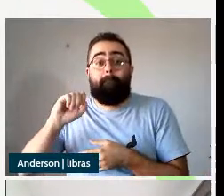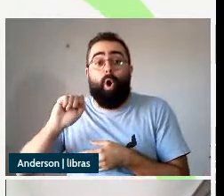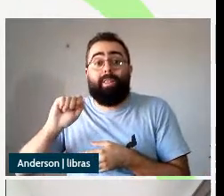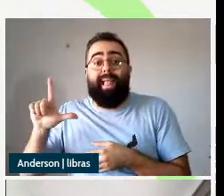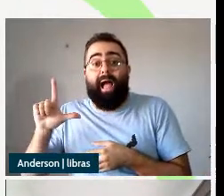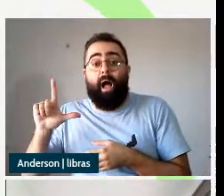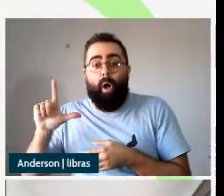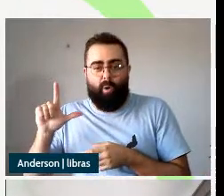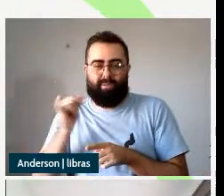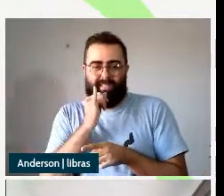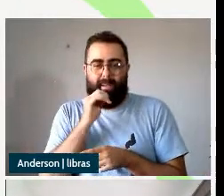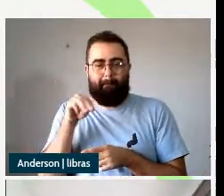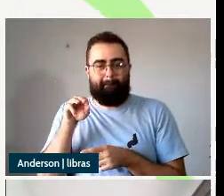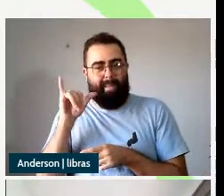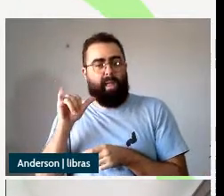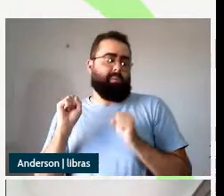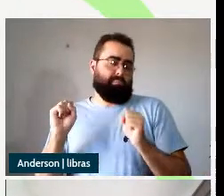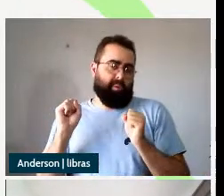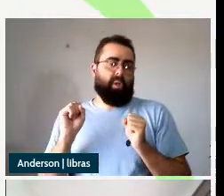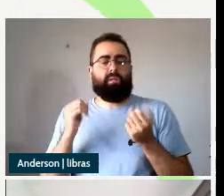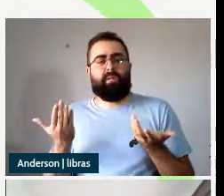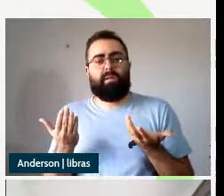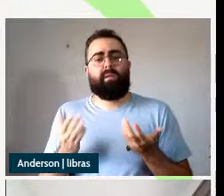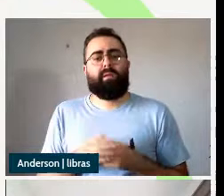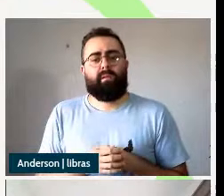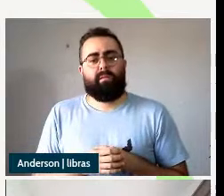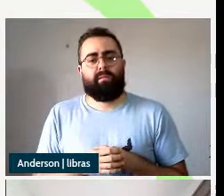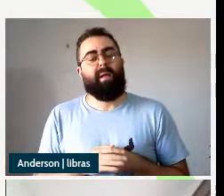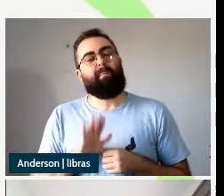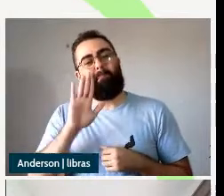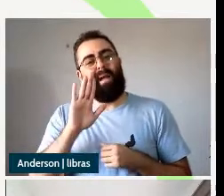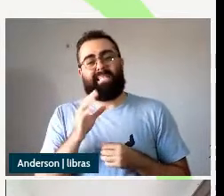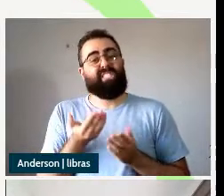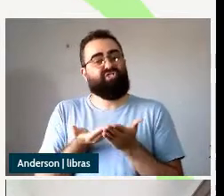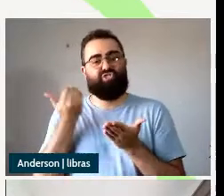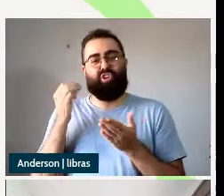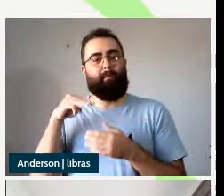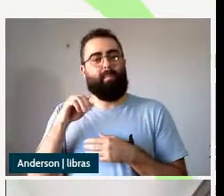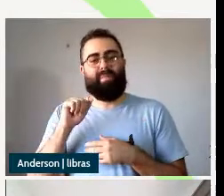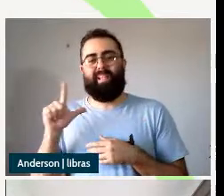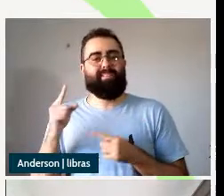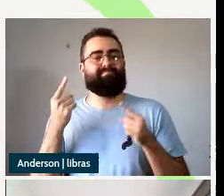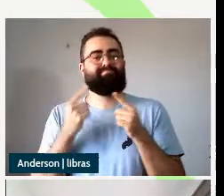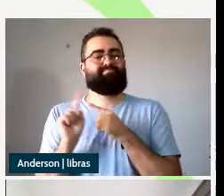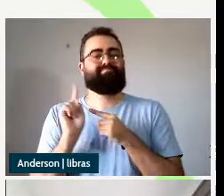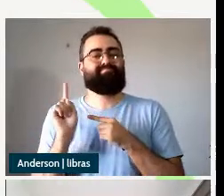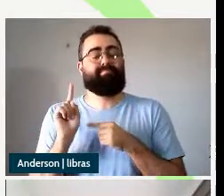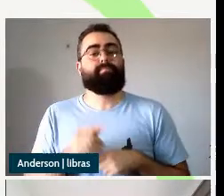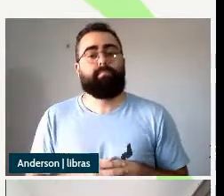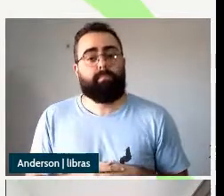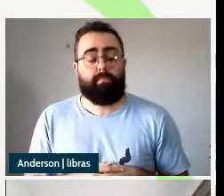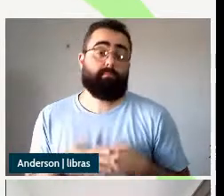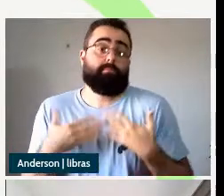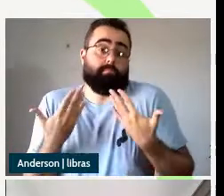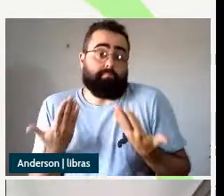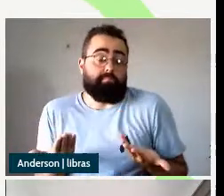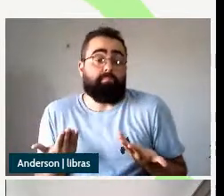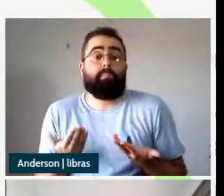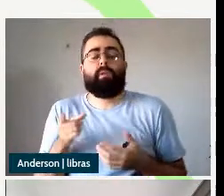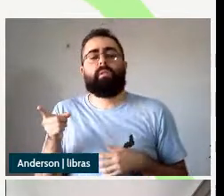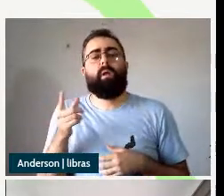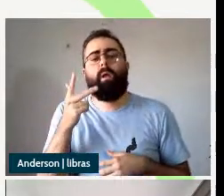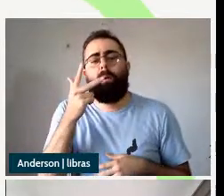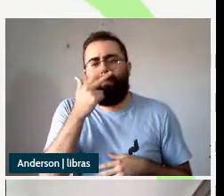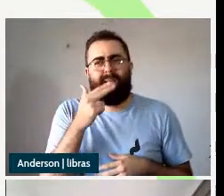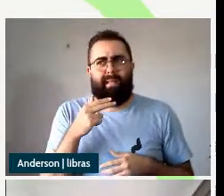be black. Note that you could say, Any raven that you may select will be black. It's true that this is not a prototypical episodic statement,